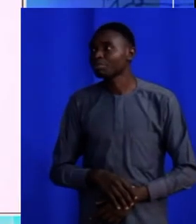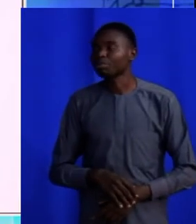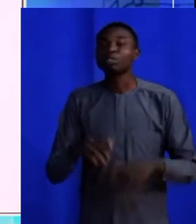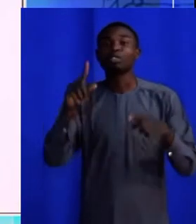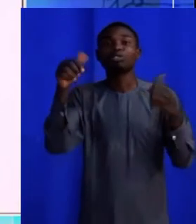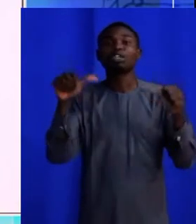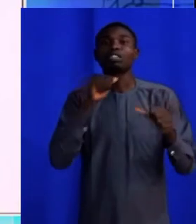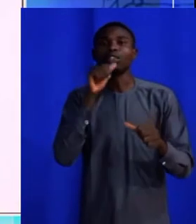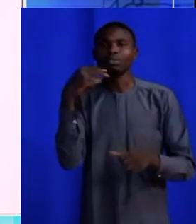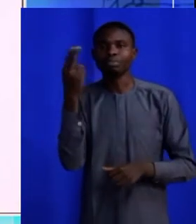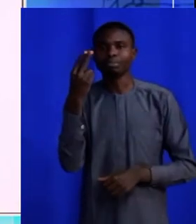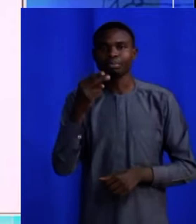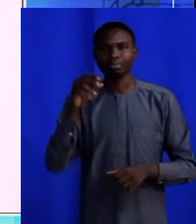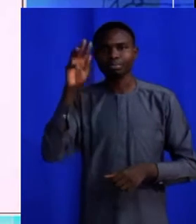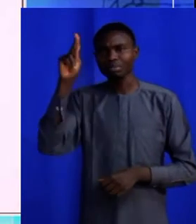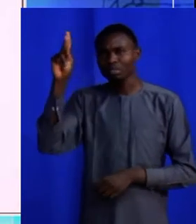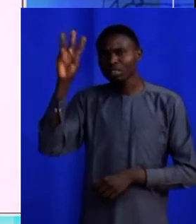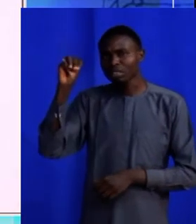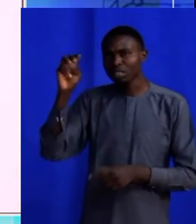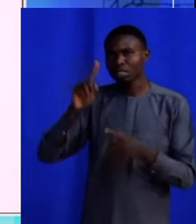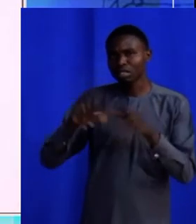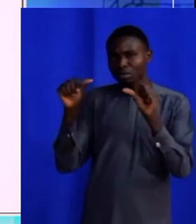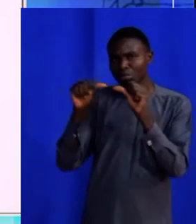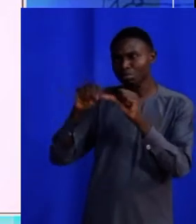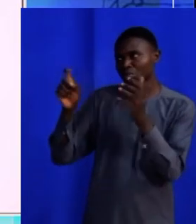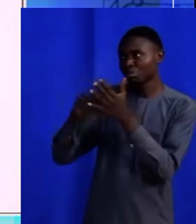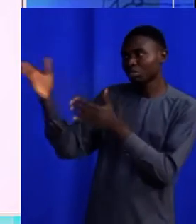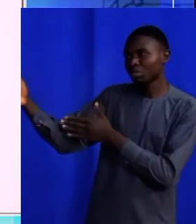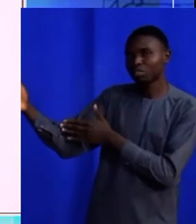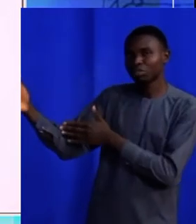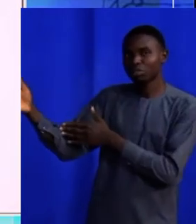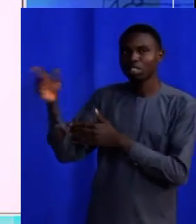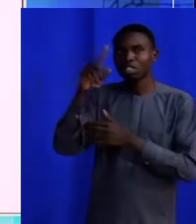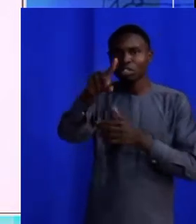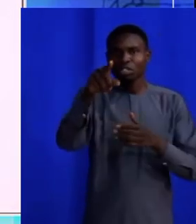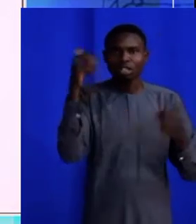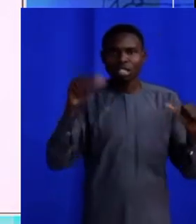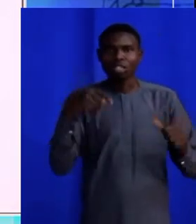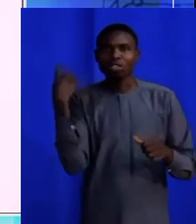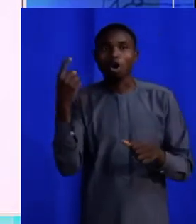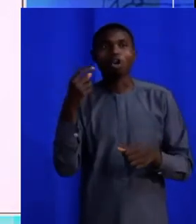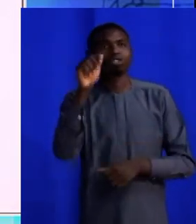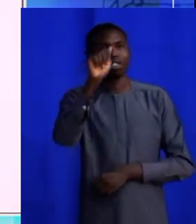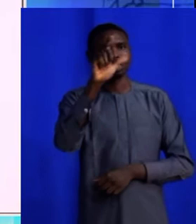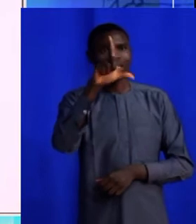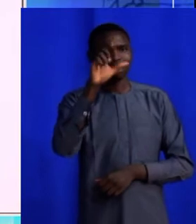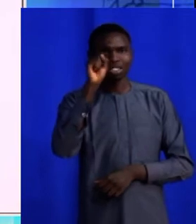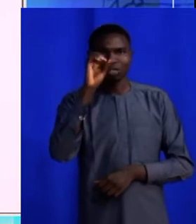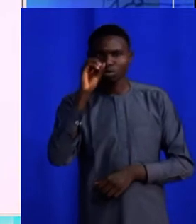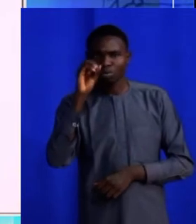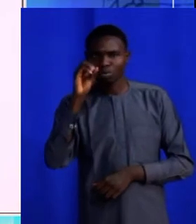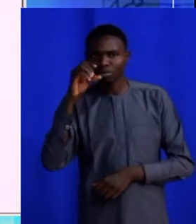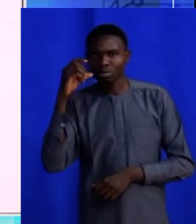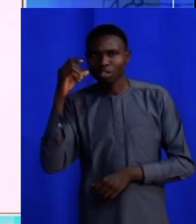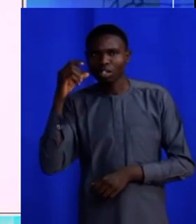importance, but as well as advantages. When you grow or when you rear animals, farm animals, what do